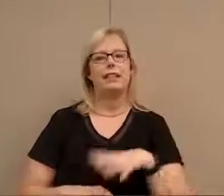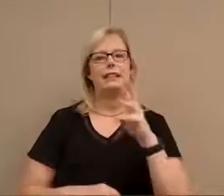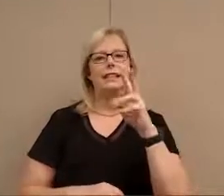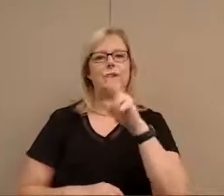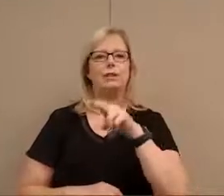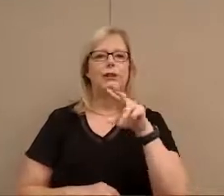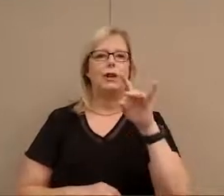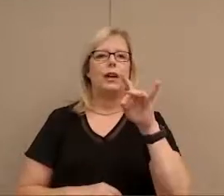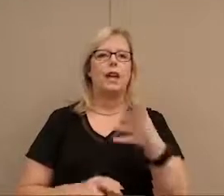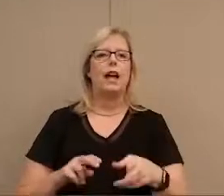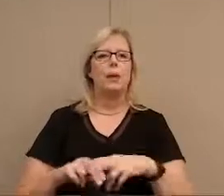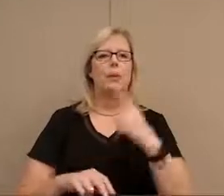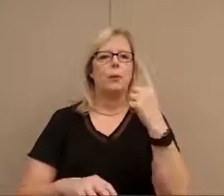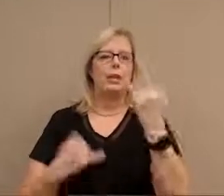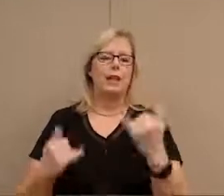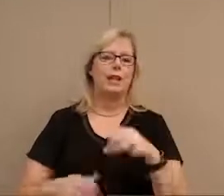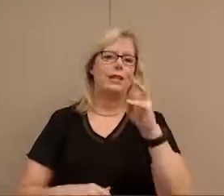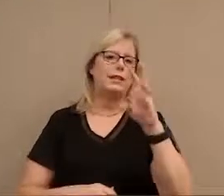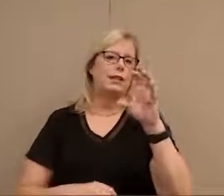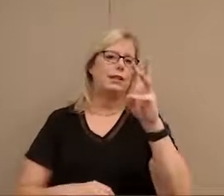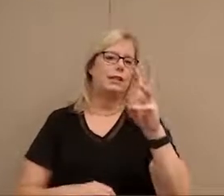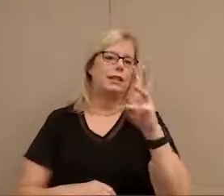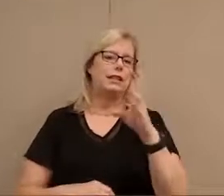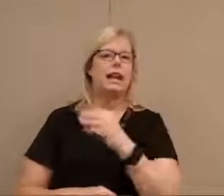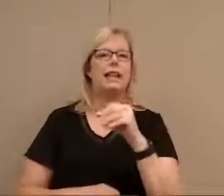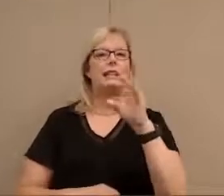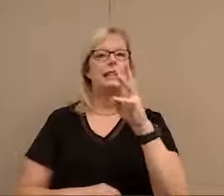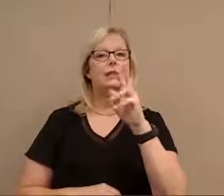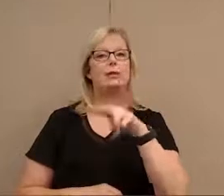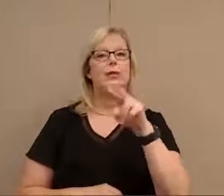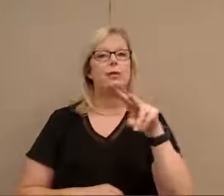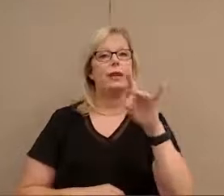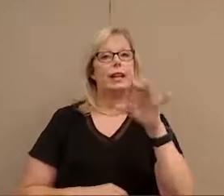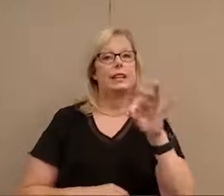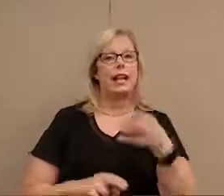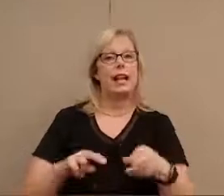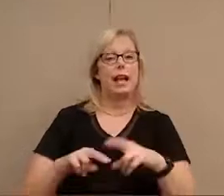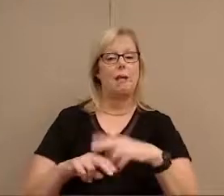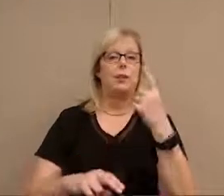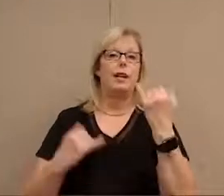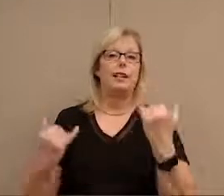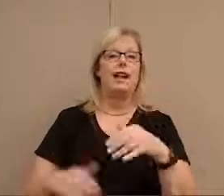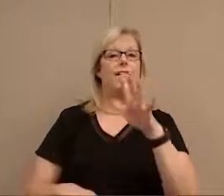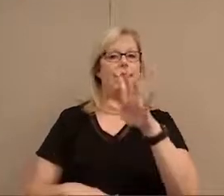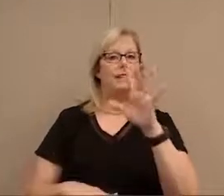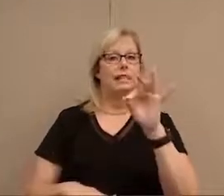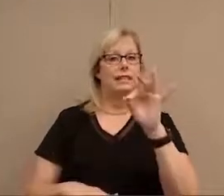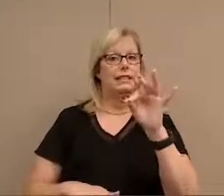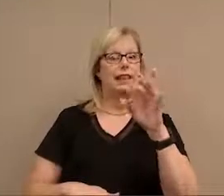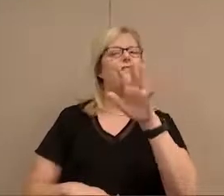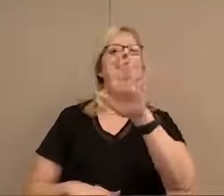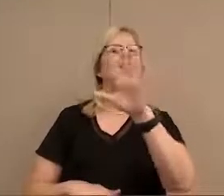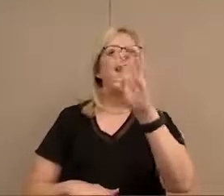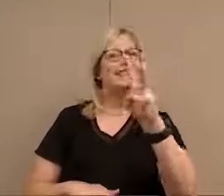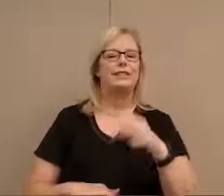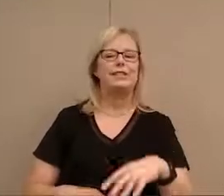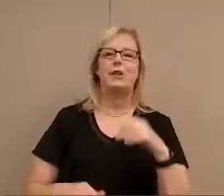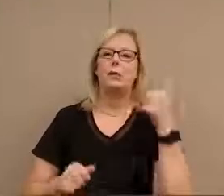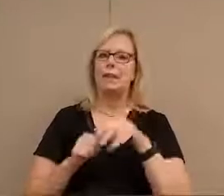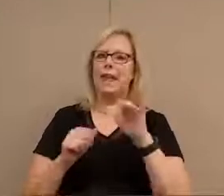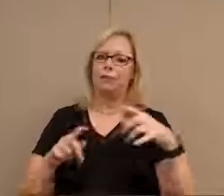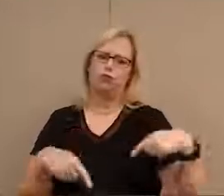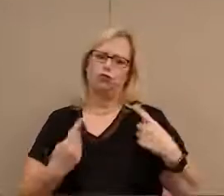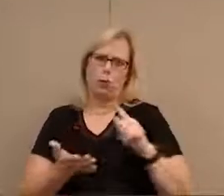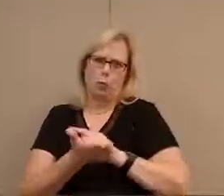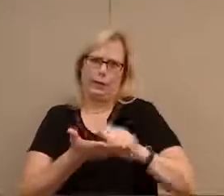to 606. And 62289 up 1 to 56. So remember, that's for the past